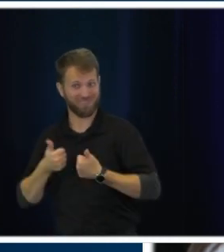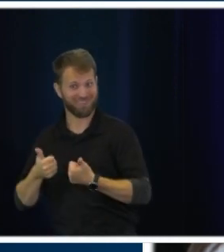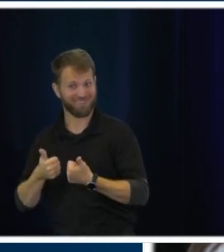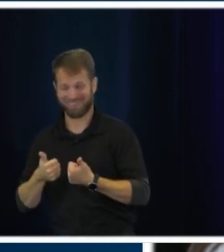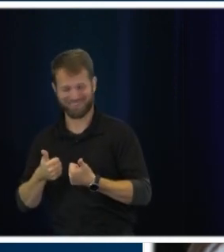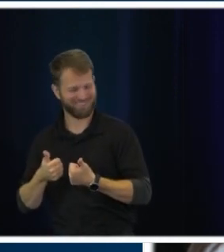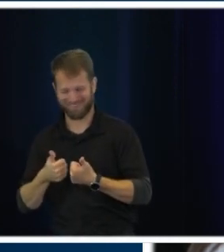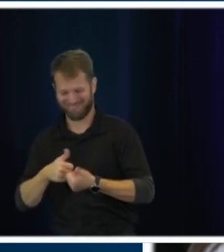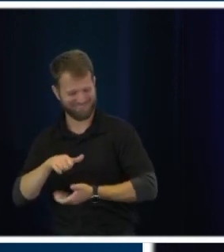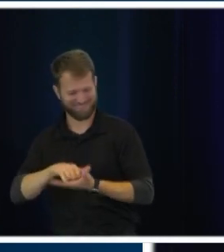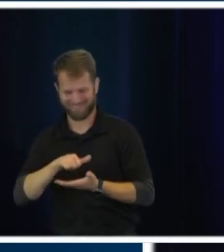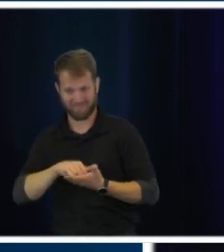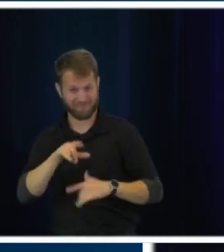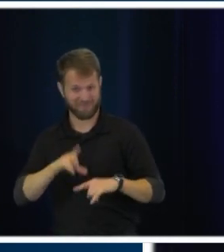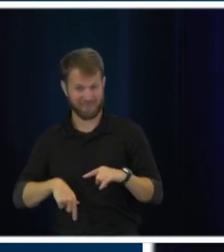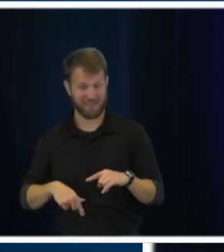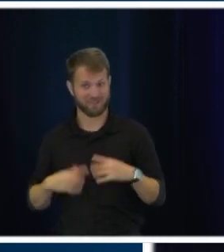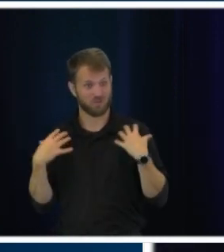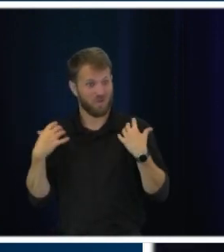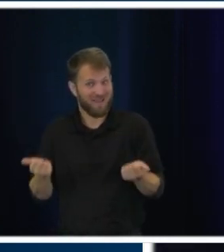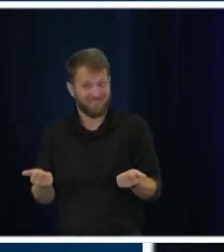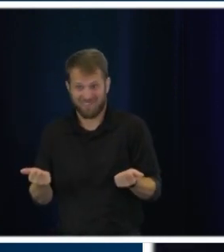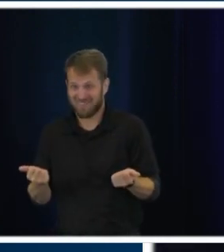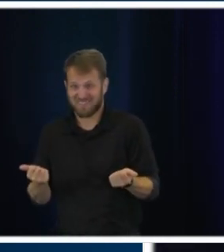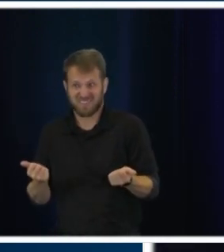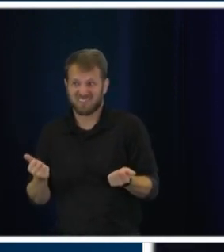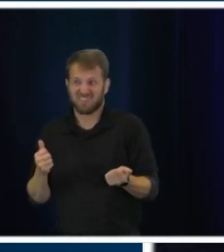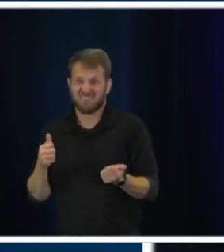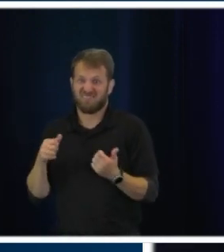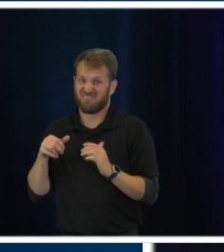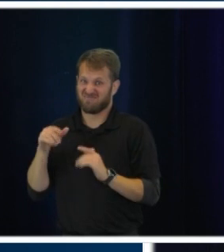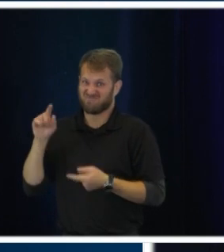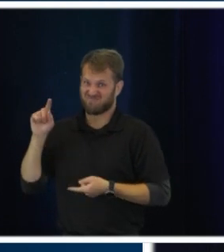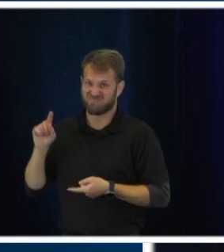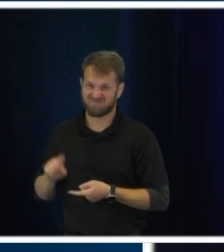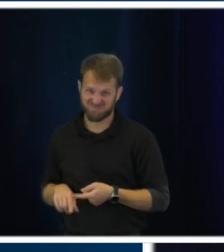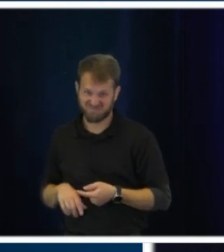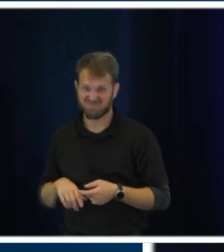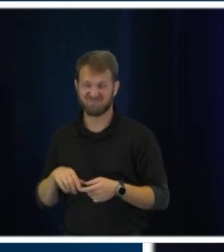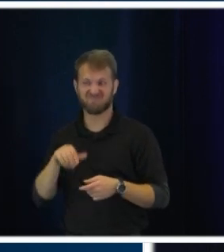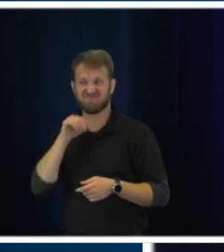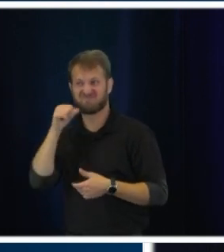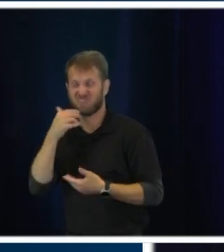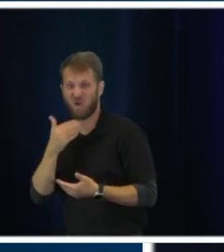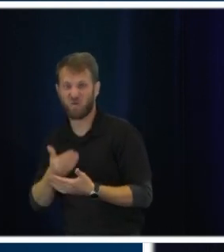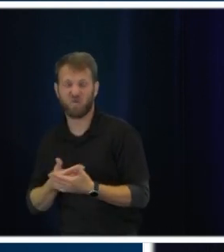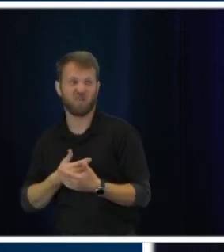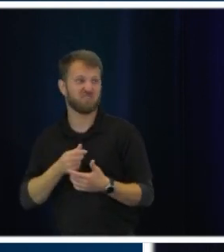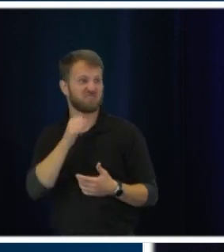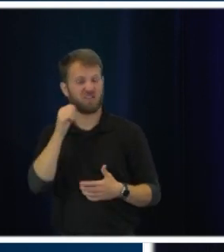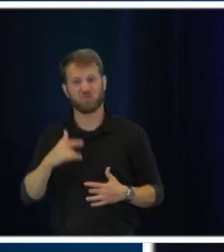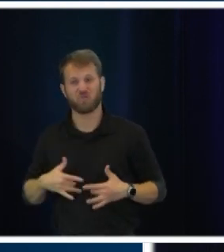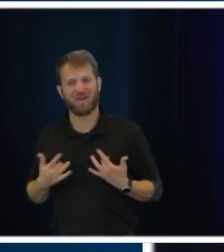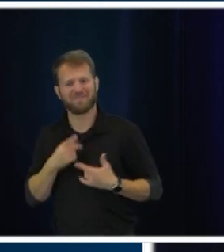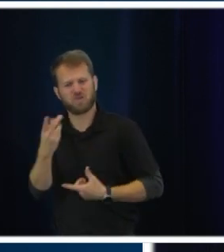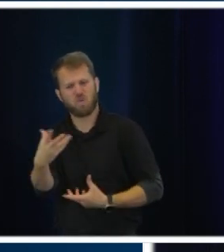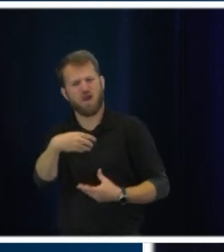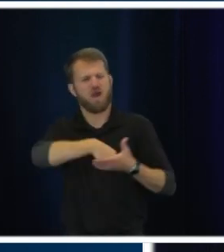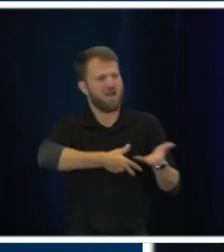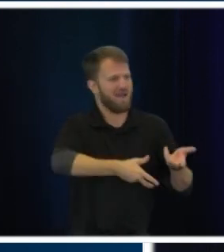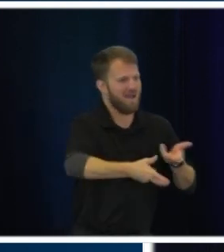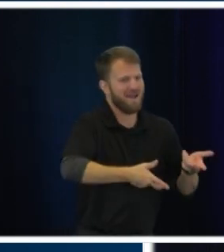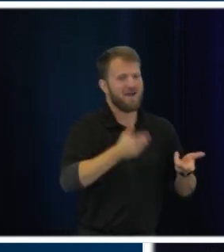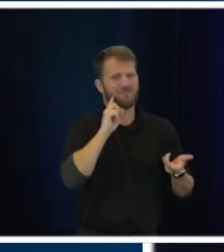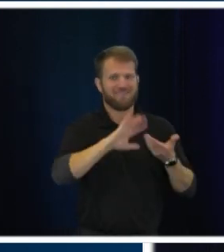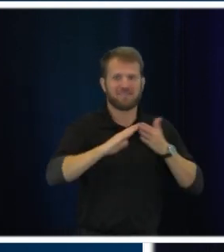don't have good health and you're not thriving, you cannot work with our community, your neighborhood, to allow our